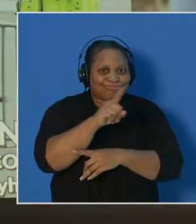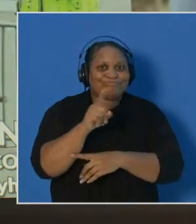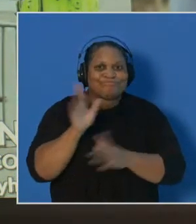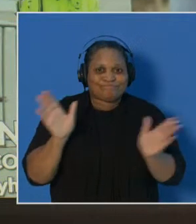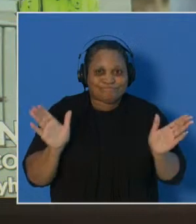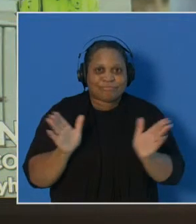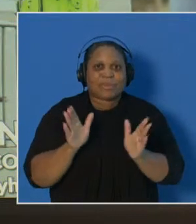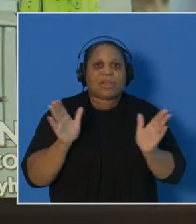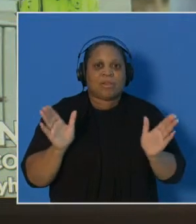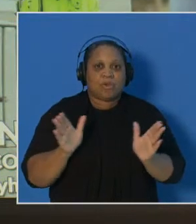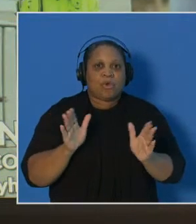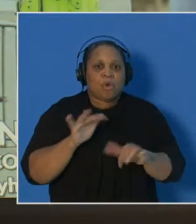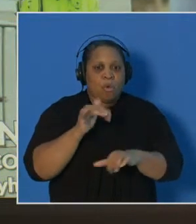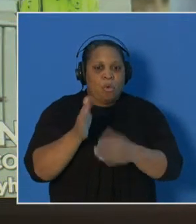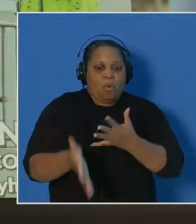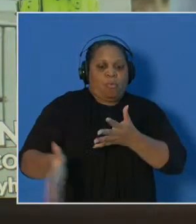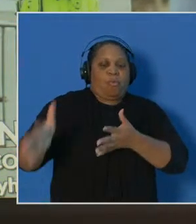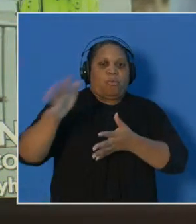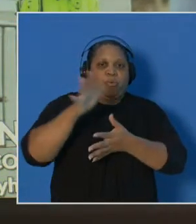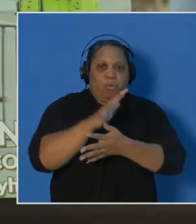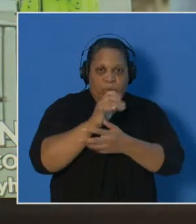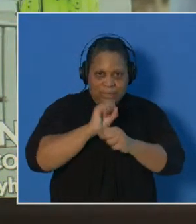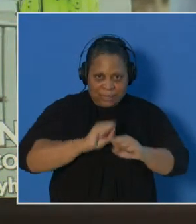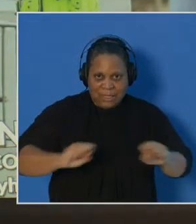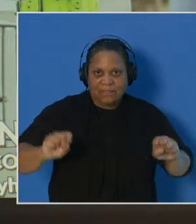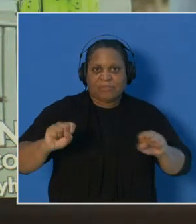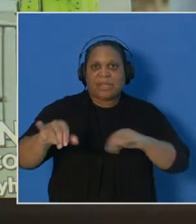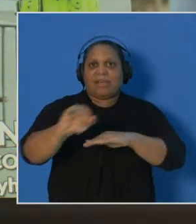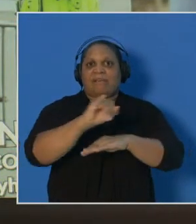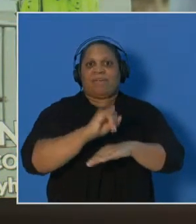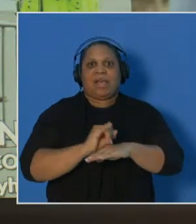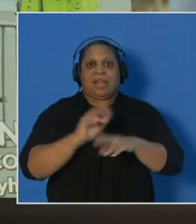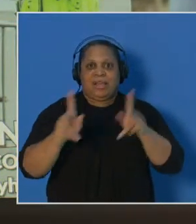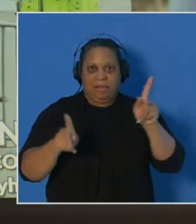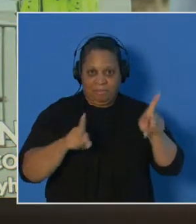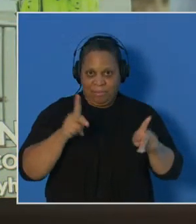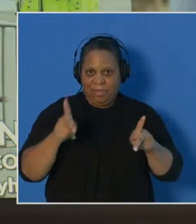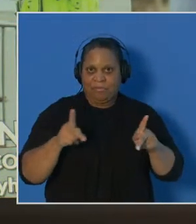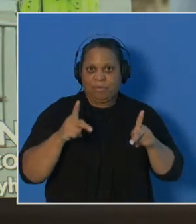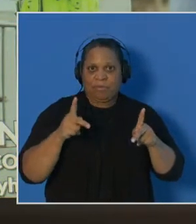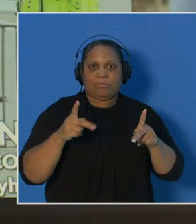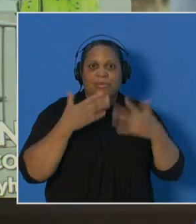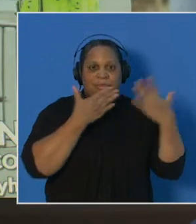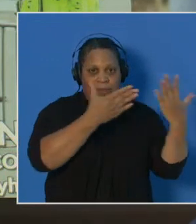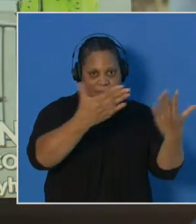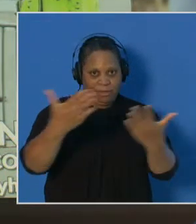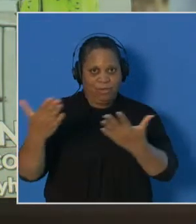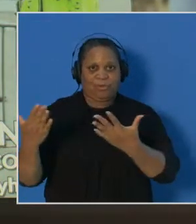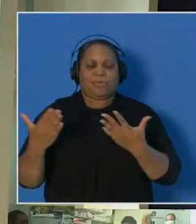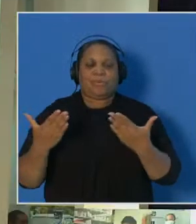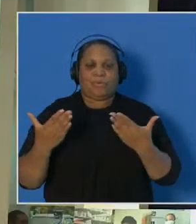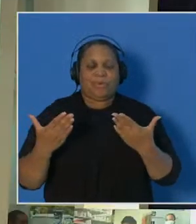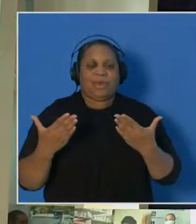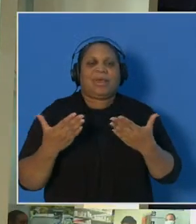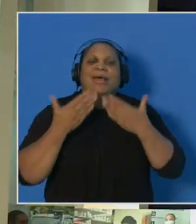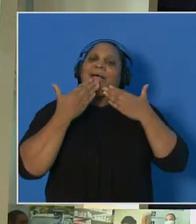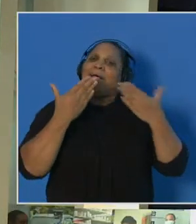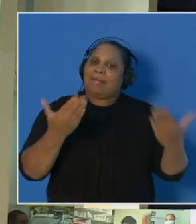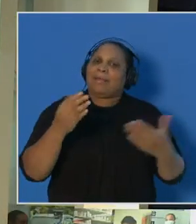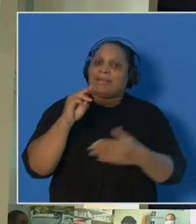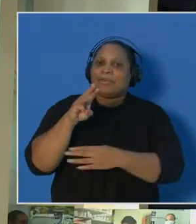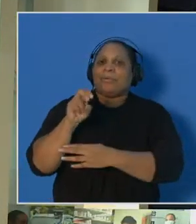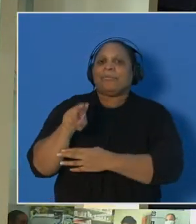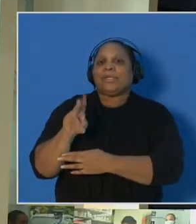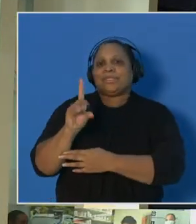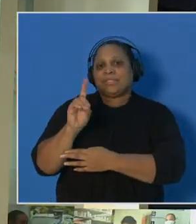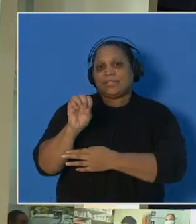always place the safety of our island and its people above all else. Thank you. Thank you very much, Minister De Silva, and